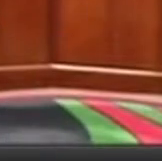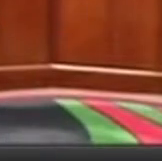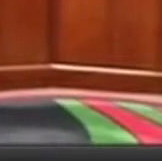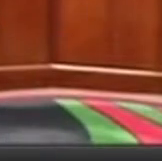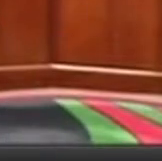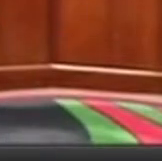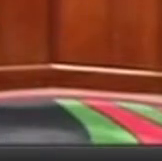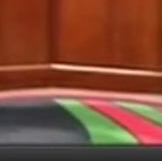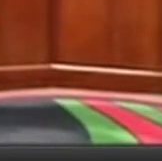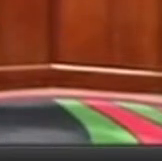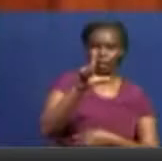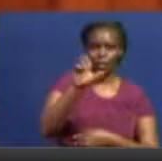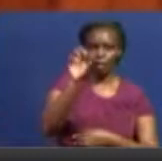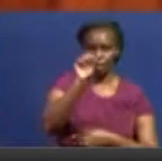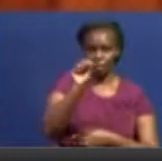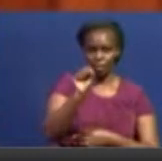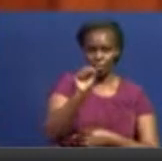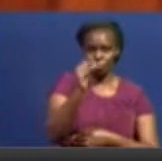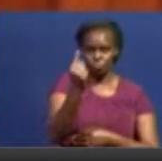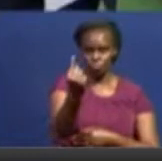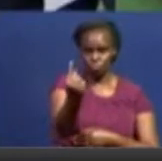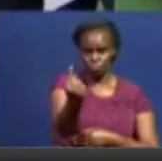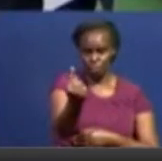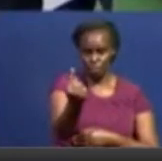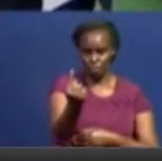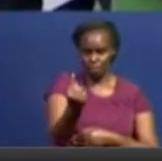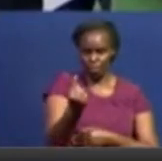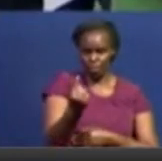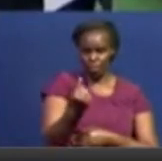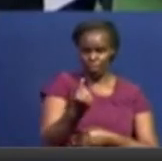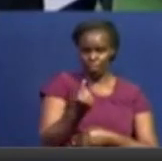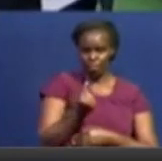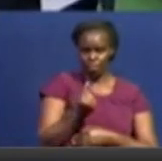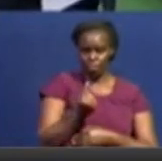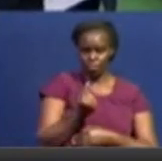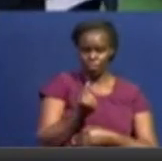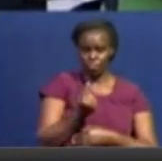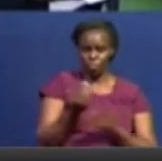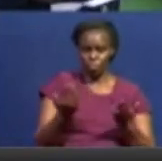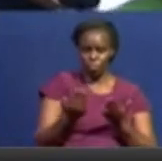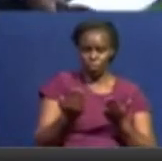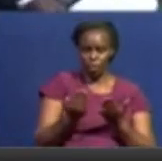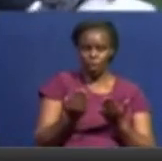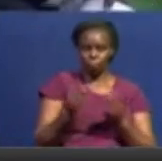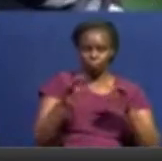Tell us, approach the dispatch table now.